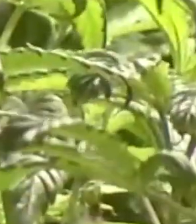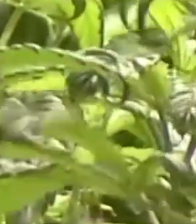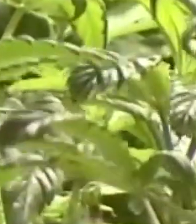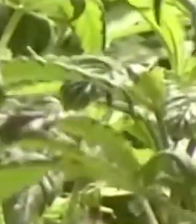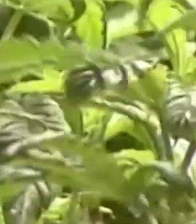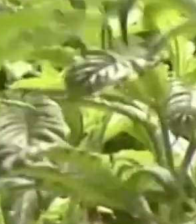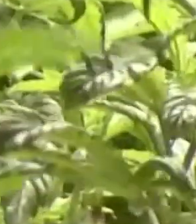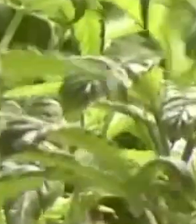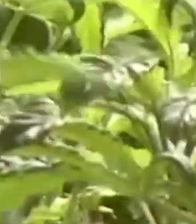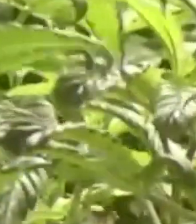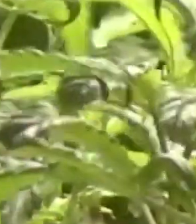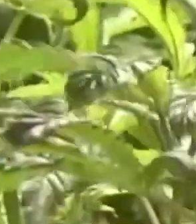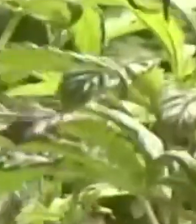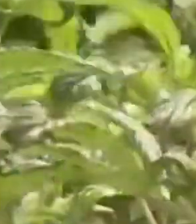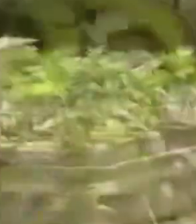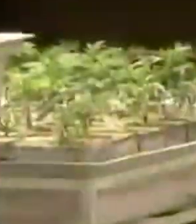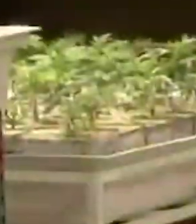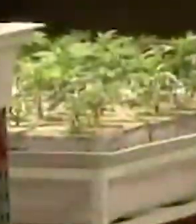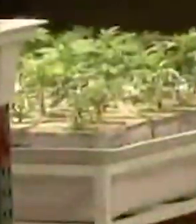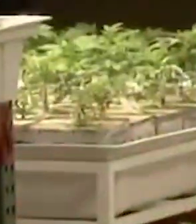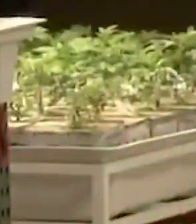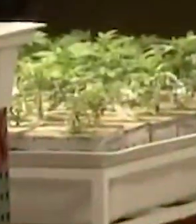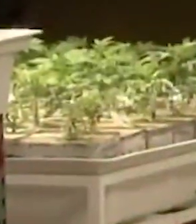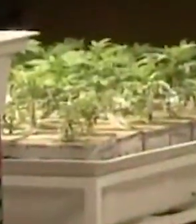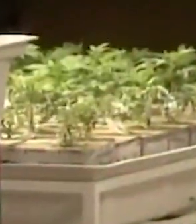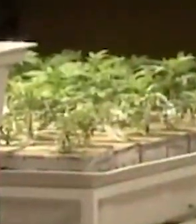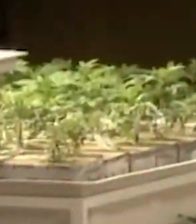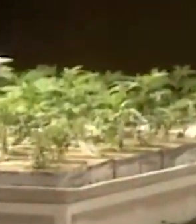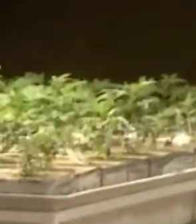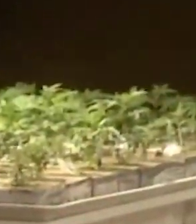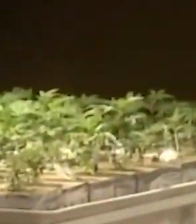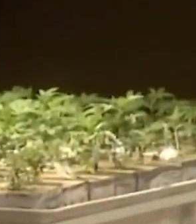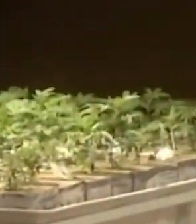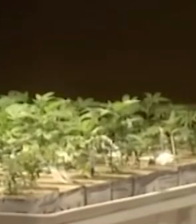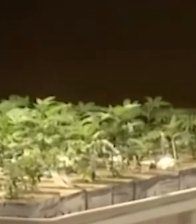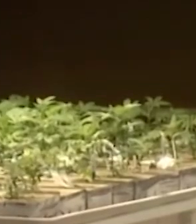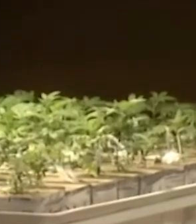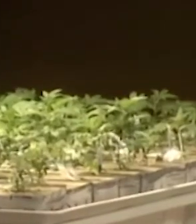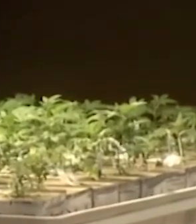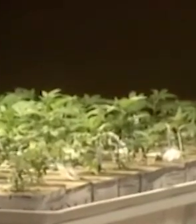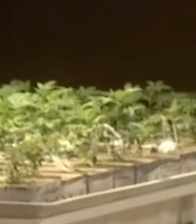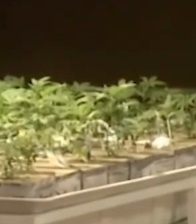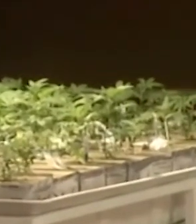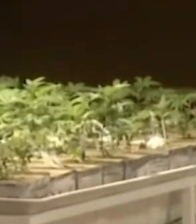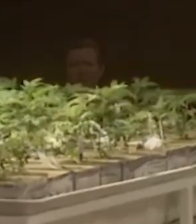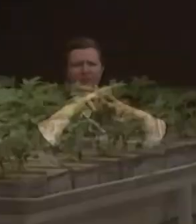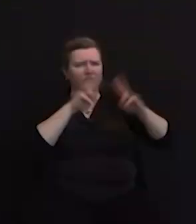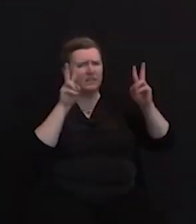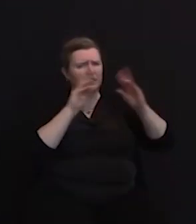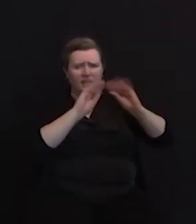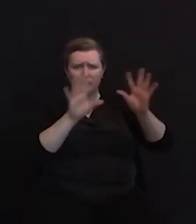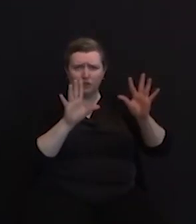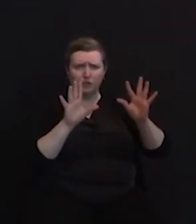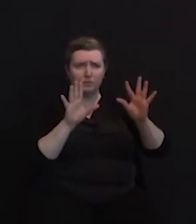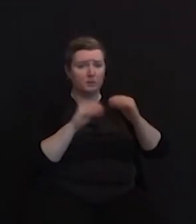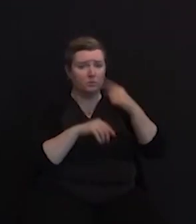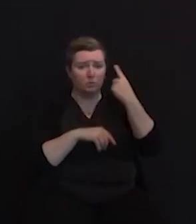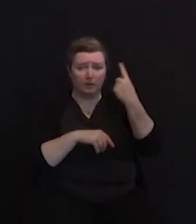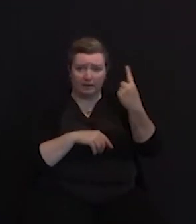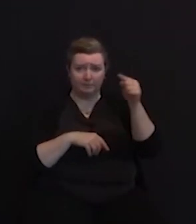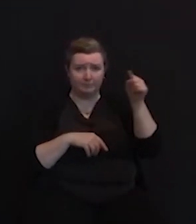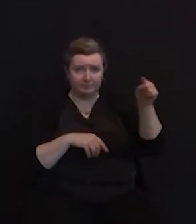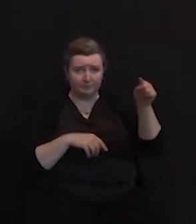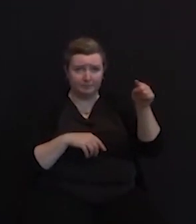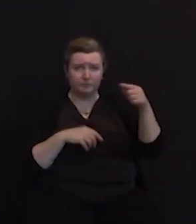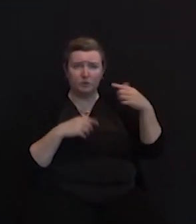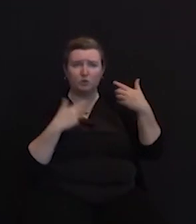unintended consequences for kids and teens, especially minorities and those in underserved areas. That's why they have yet to be signed. We don't